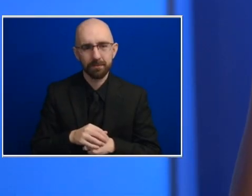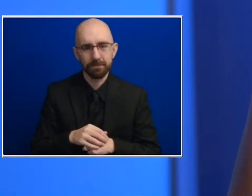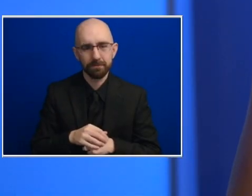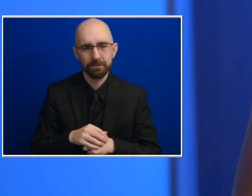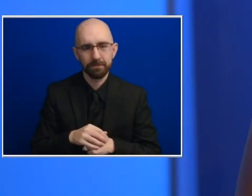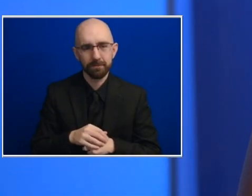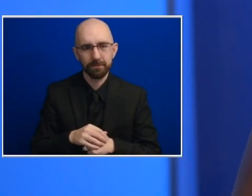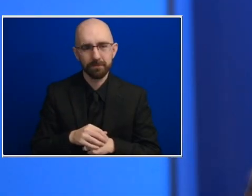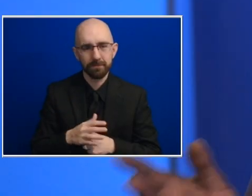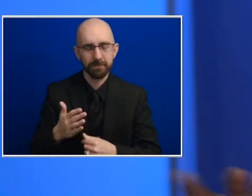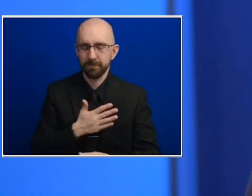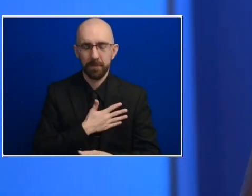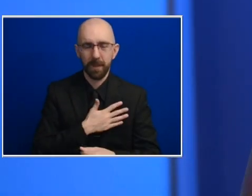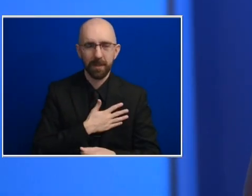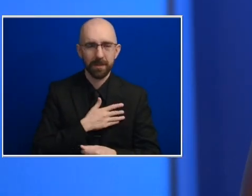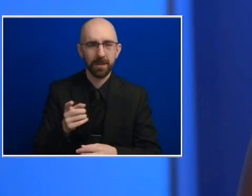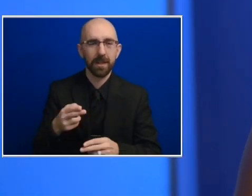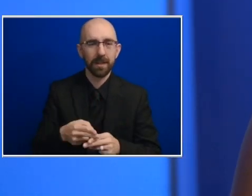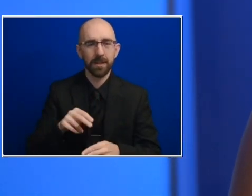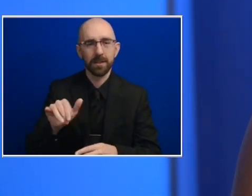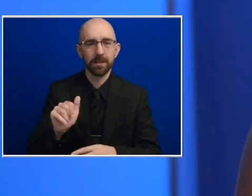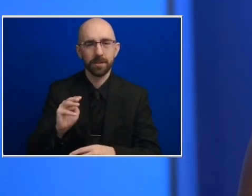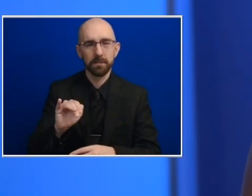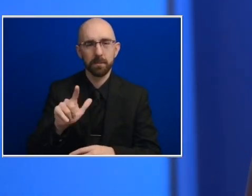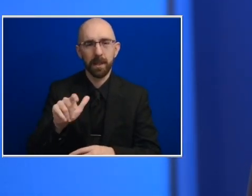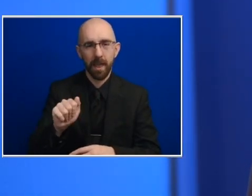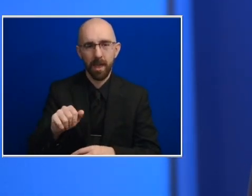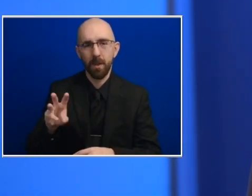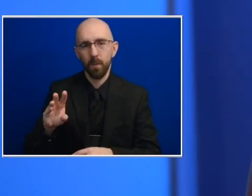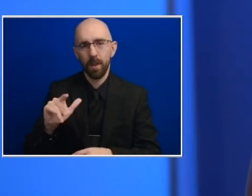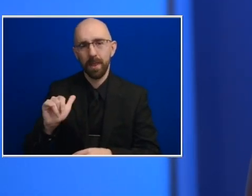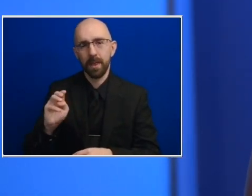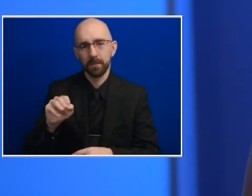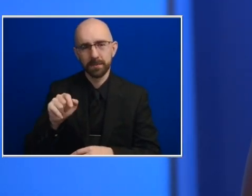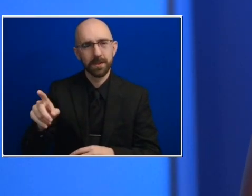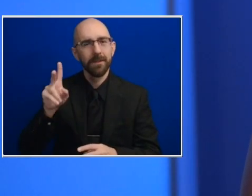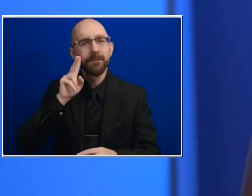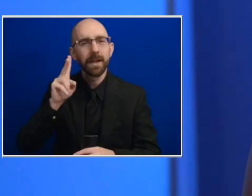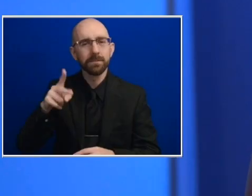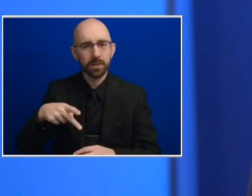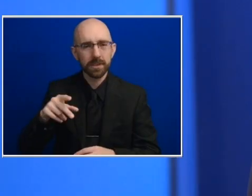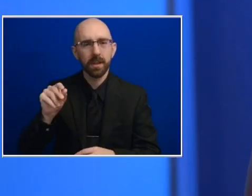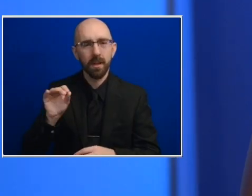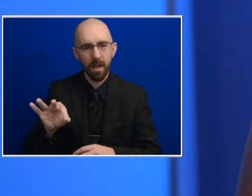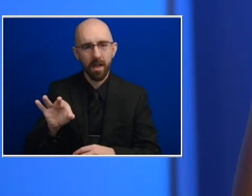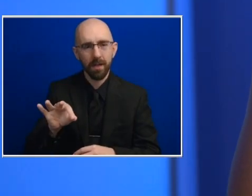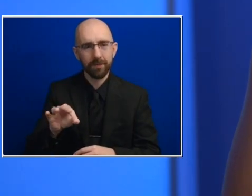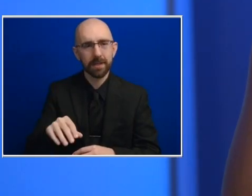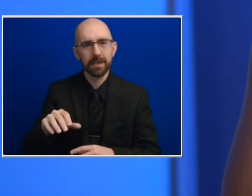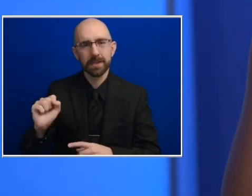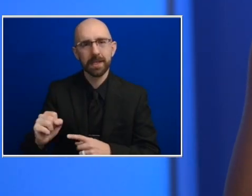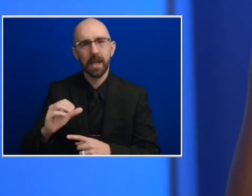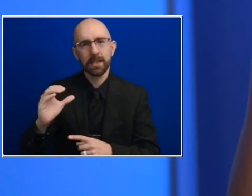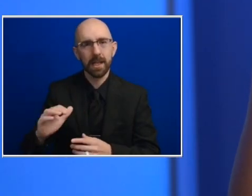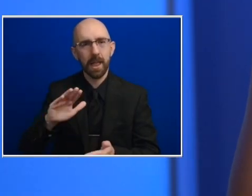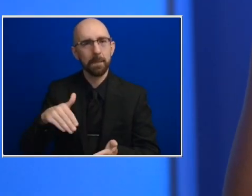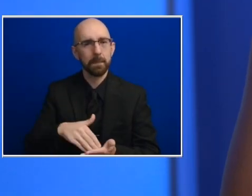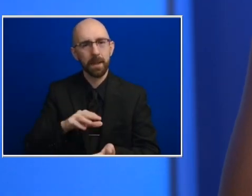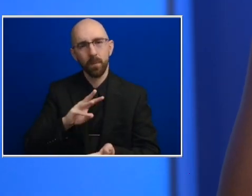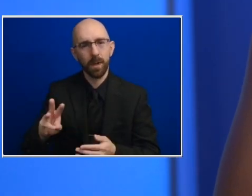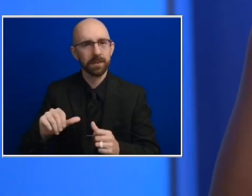My bad. Her name is Jamila Williams. She's currently the vice president of the Sickle Cell Midwest